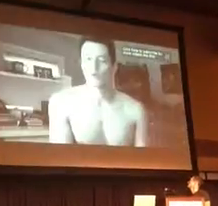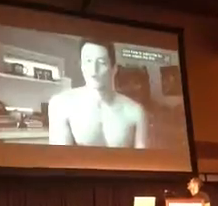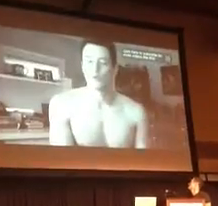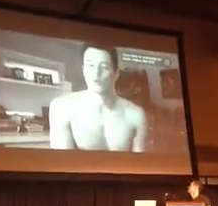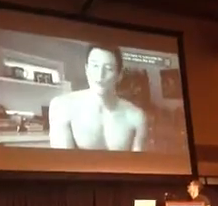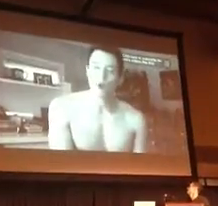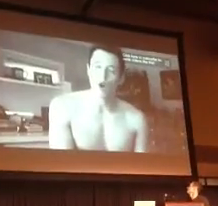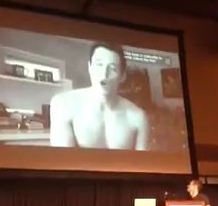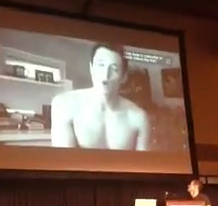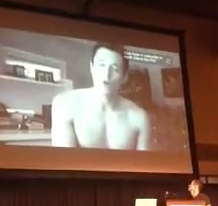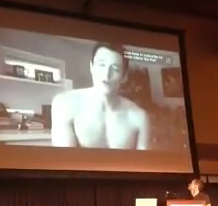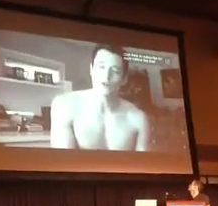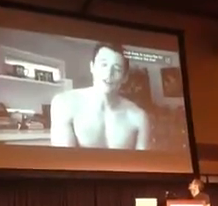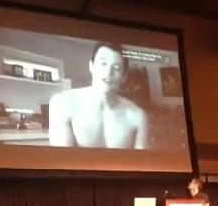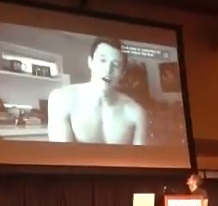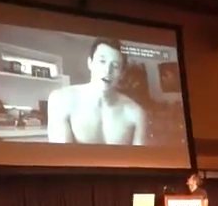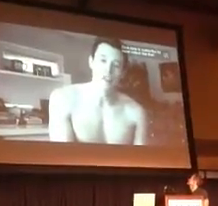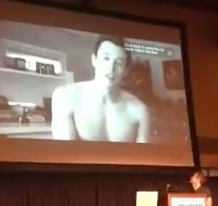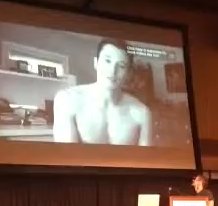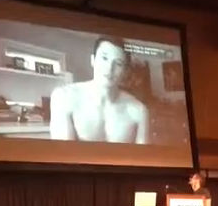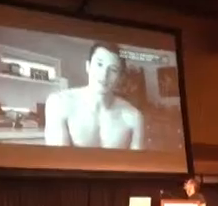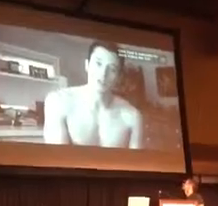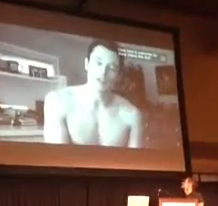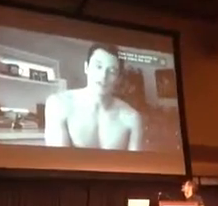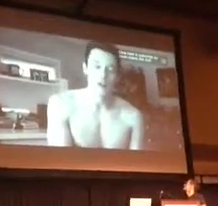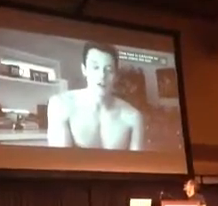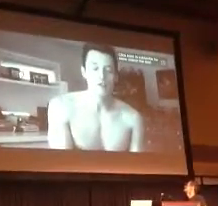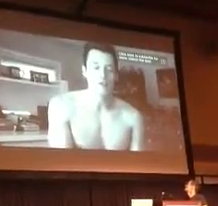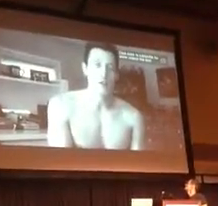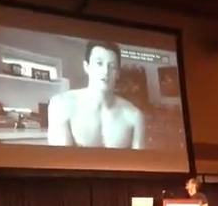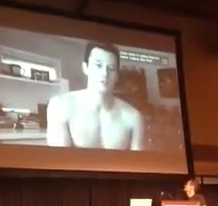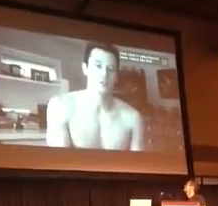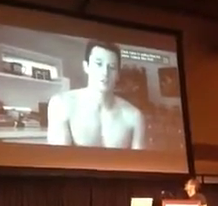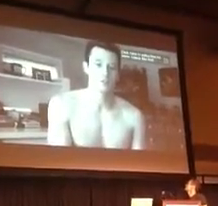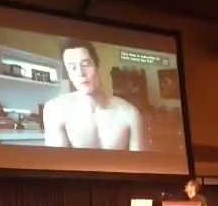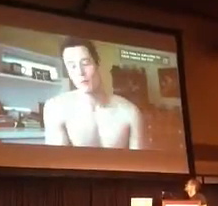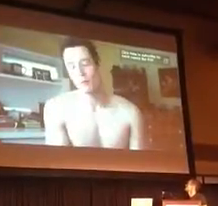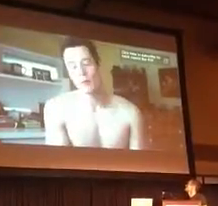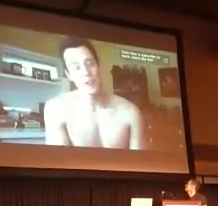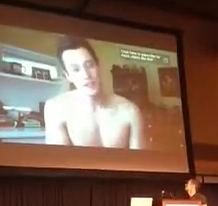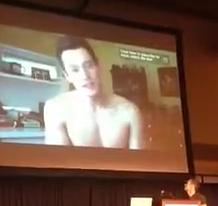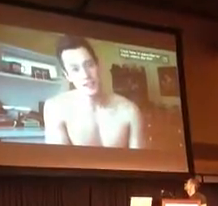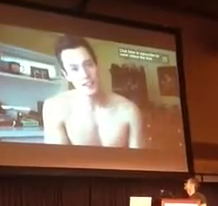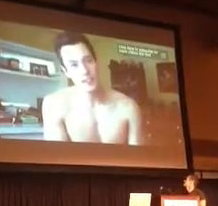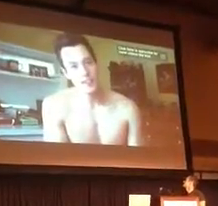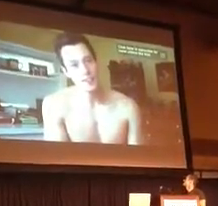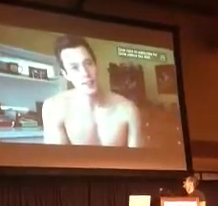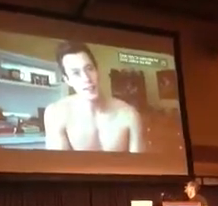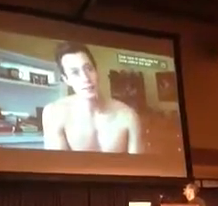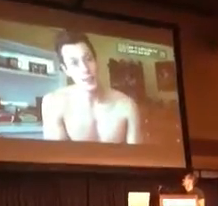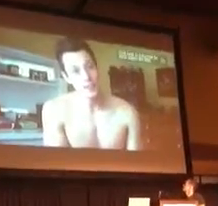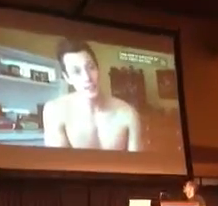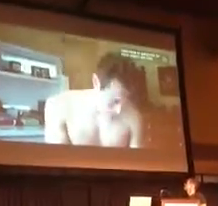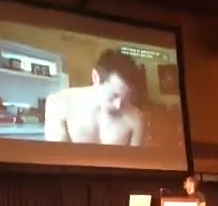okay? Bro, I know you like guys, but like, are you attracted to me? Really?